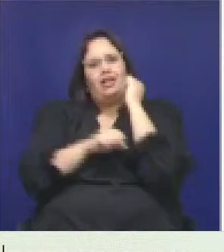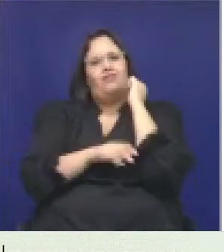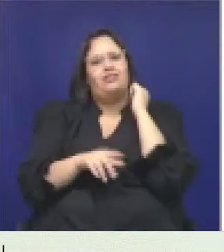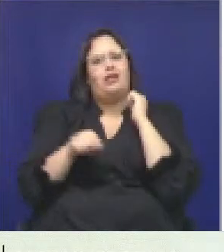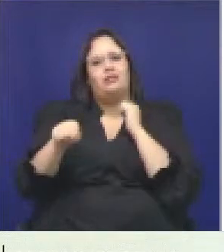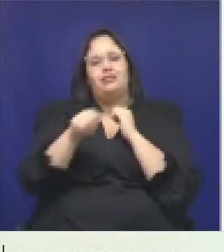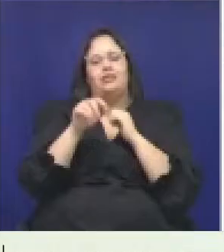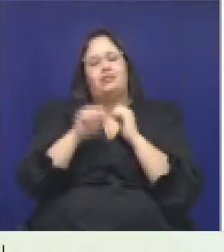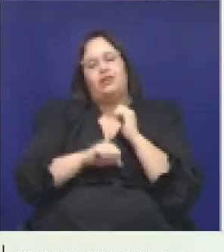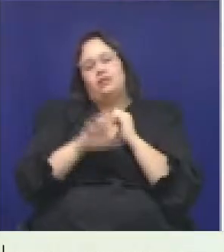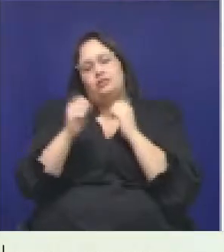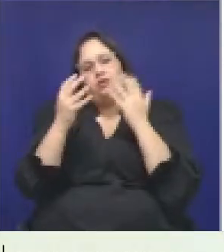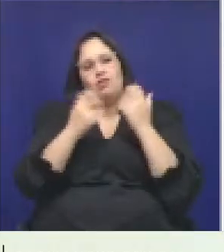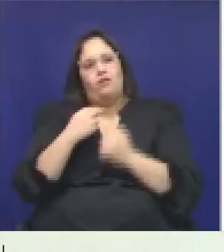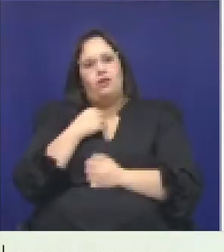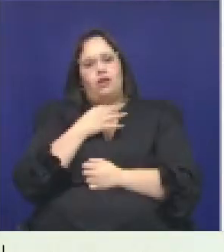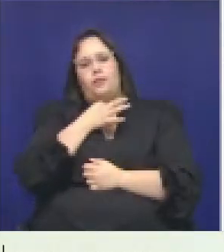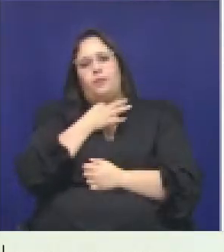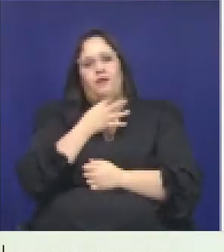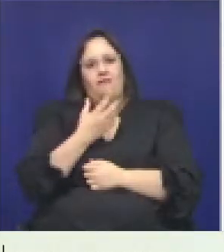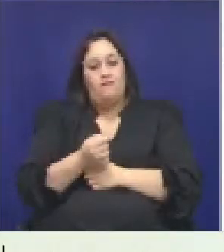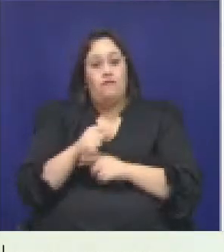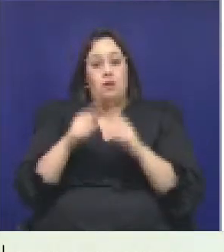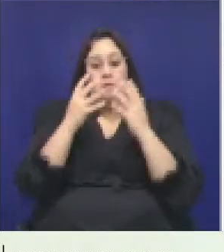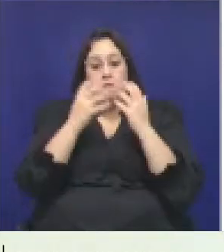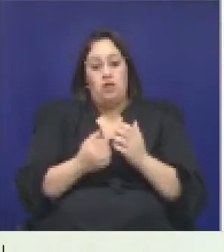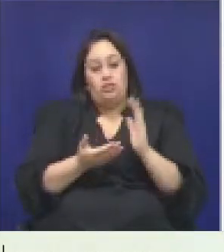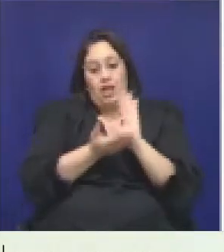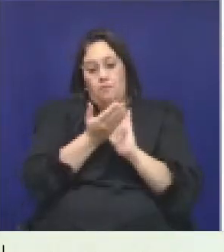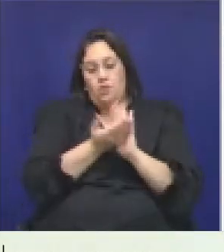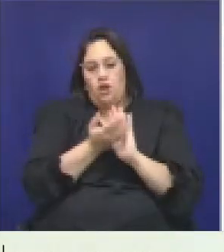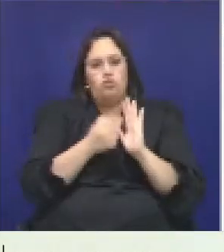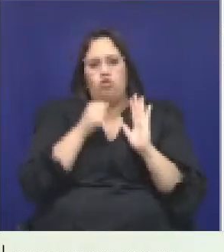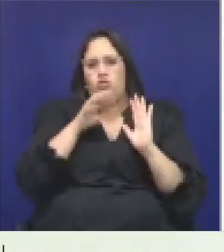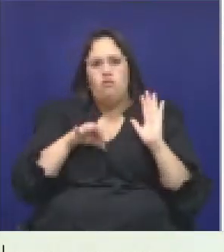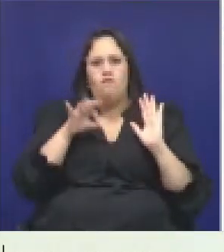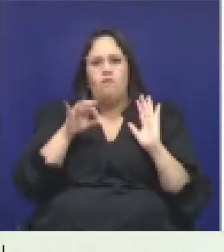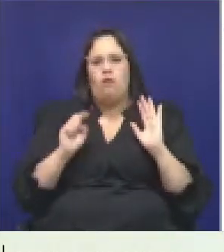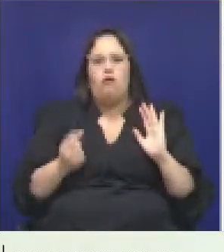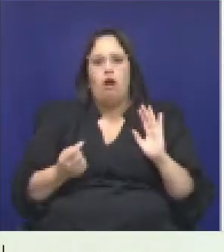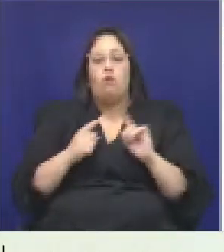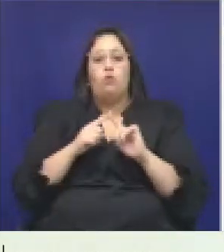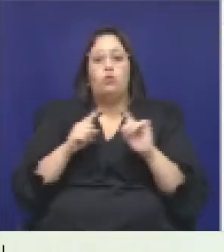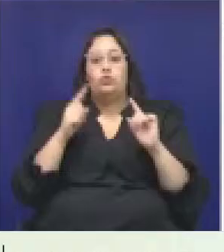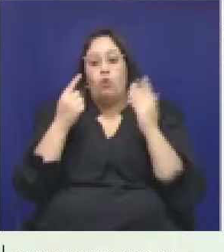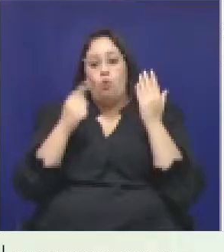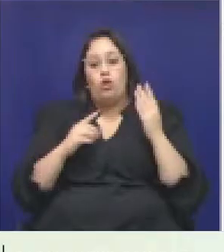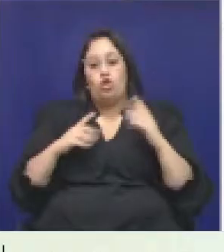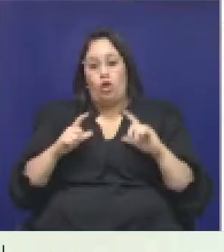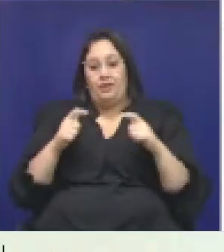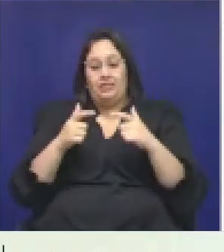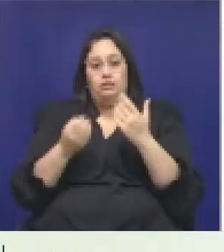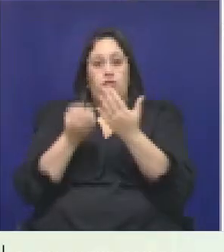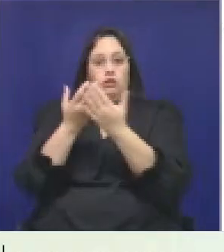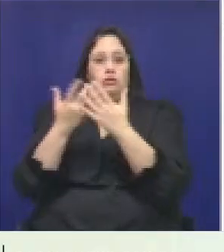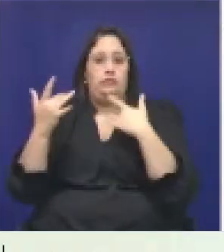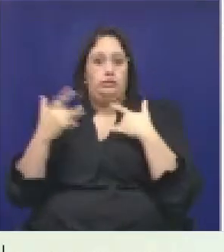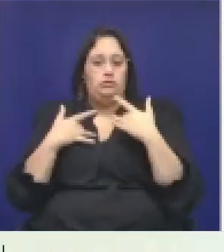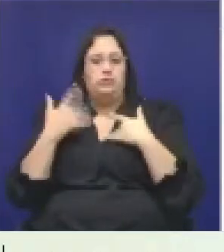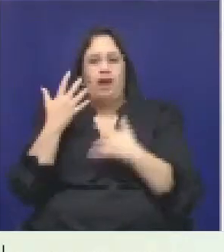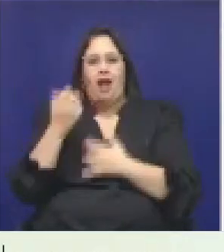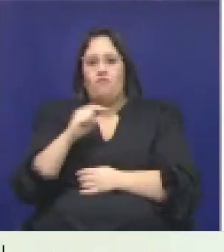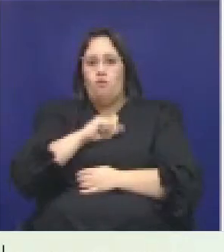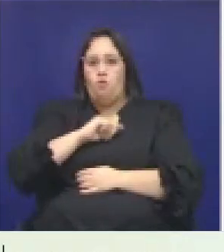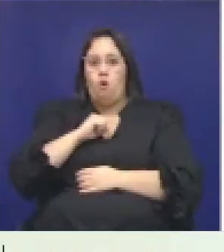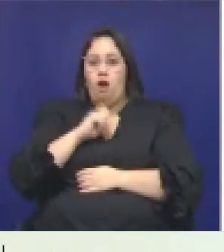puts Stats SA at risk. On this budget, upgrades are not affordable, and the Audit Committee is raising serious concerns that if